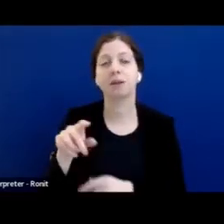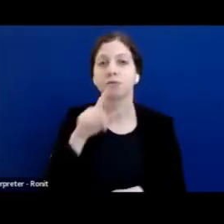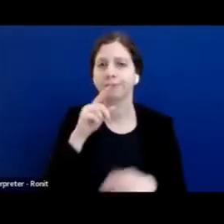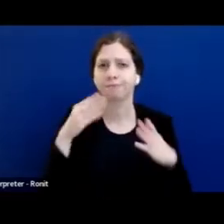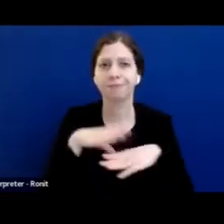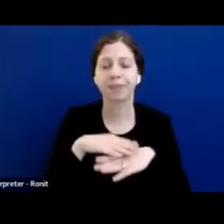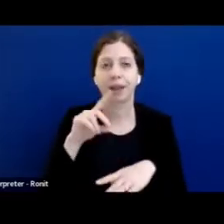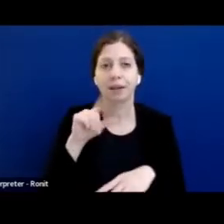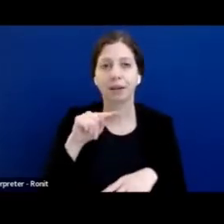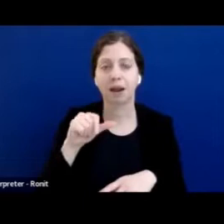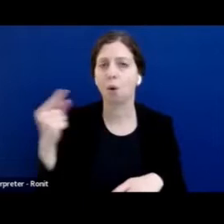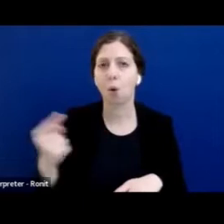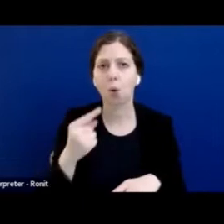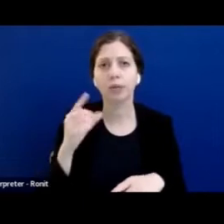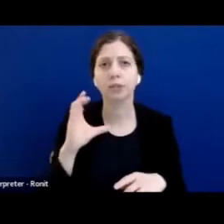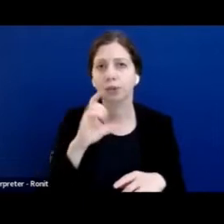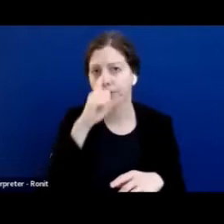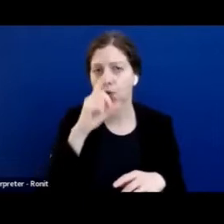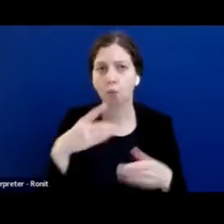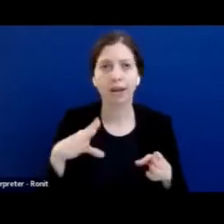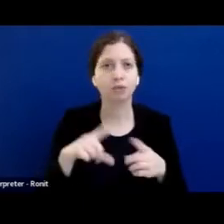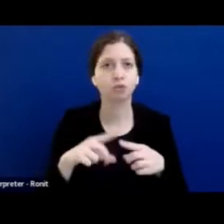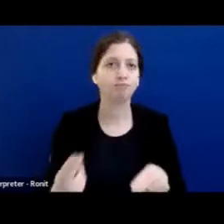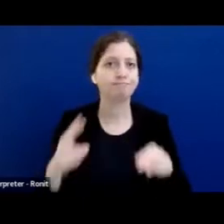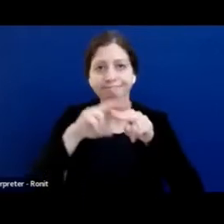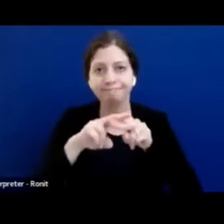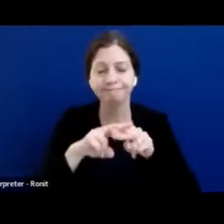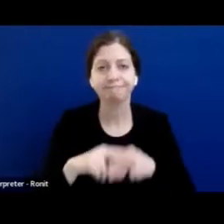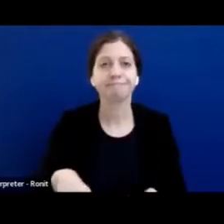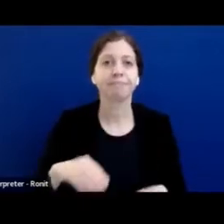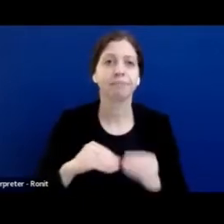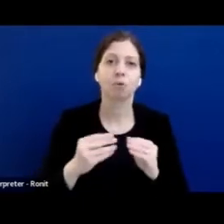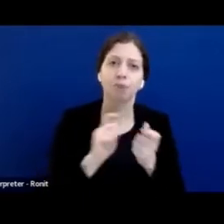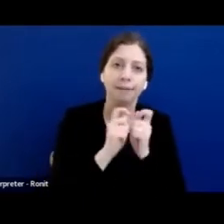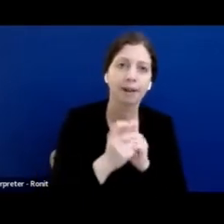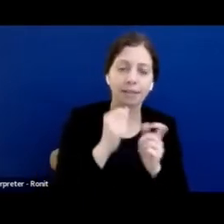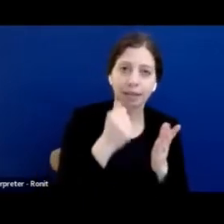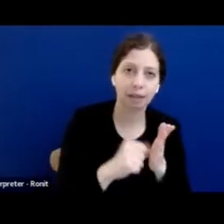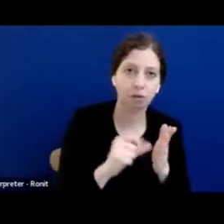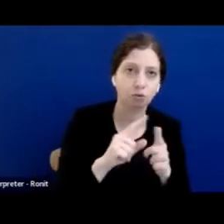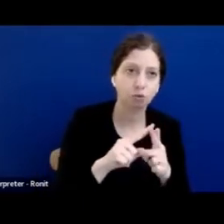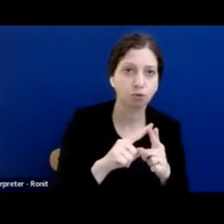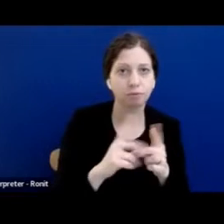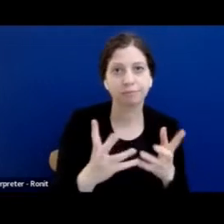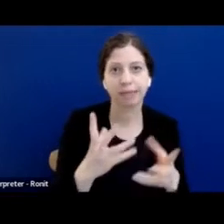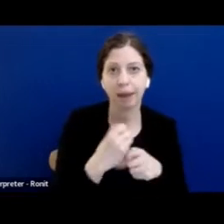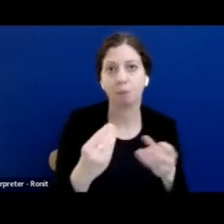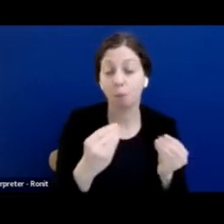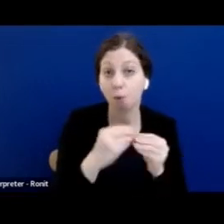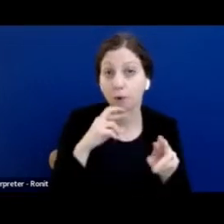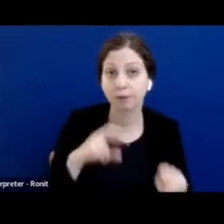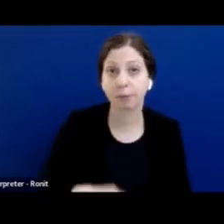always looking for ways to raise this rate. They've looked at things like revising the letter to increase responses. They've looked for other forms